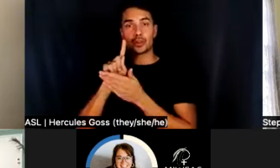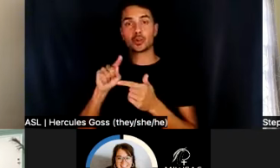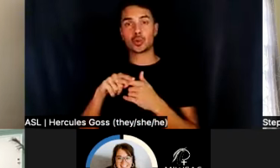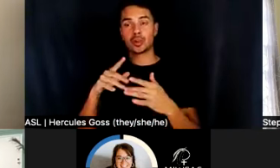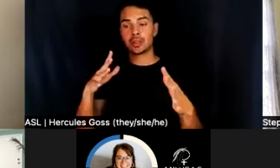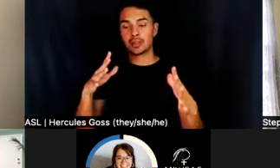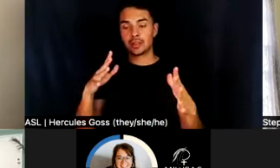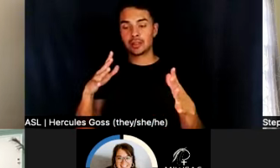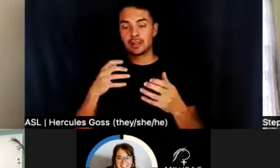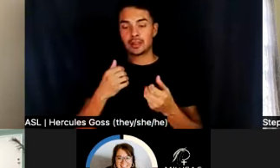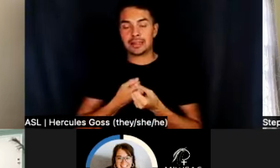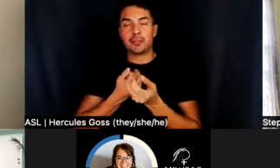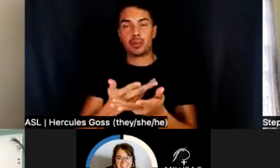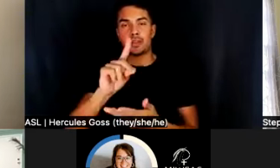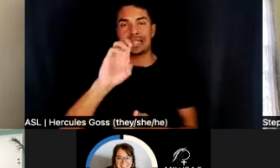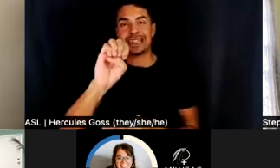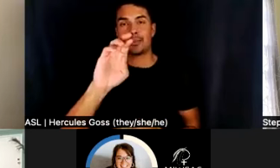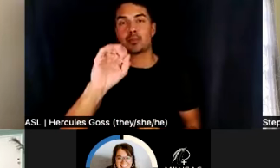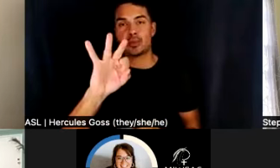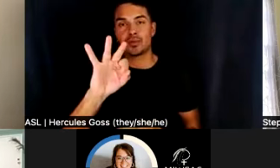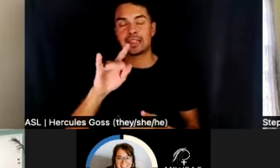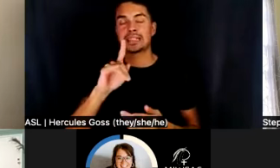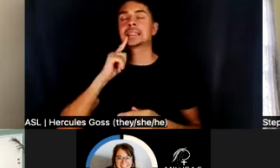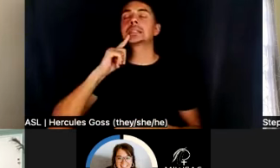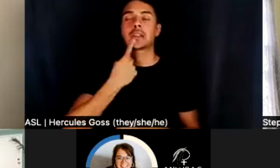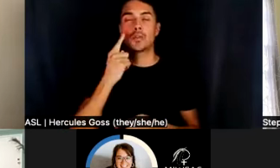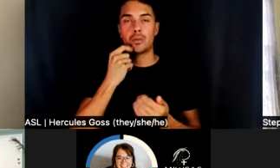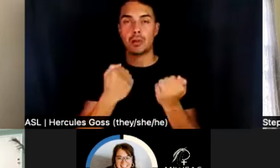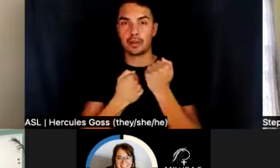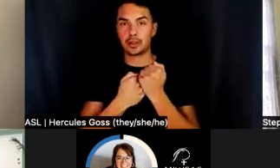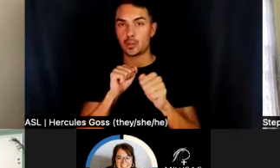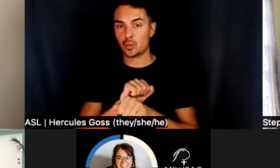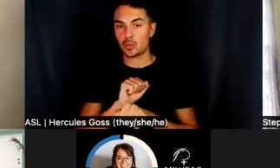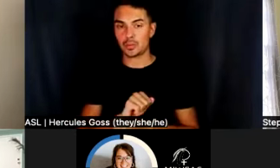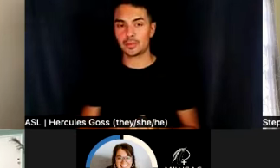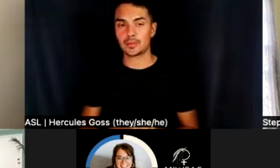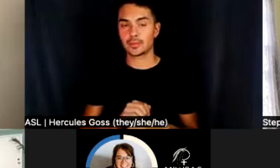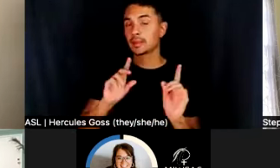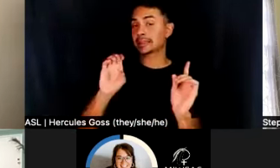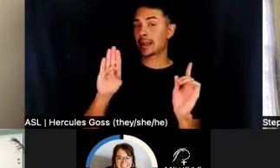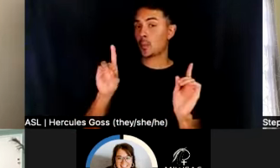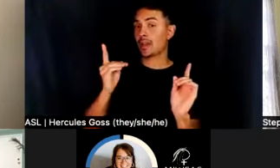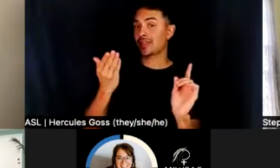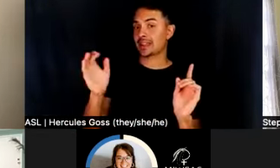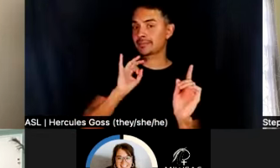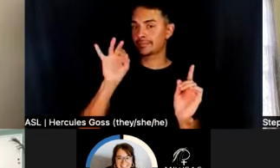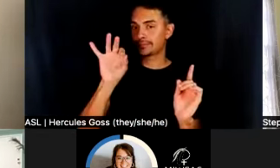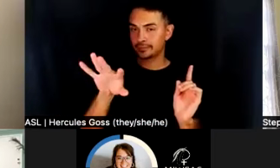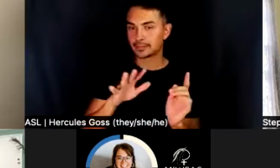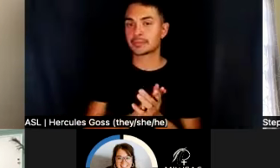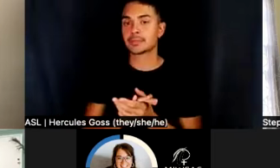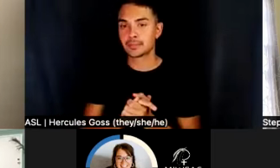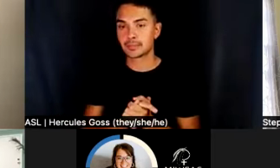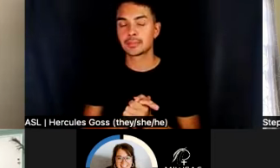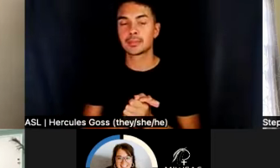essential to doing good advocacy work. And Yeah. the other one thing I wanted to mention is, I don't